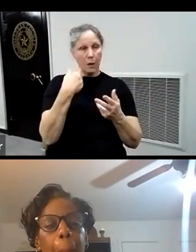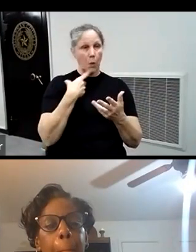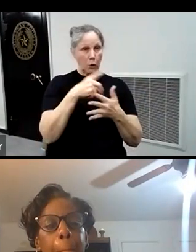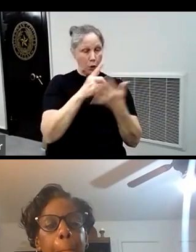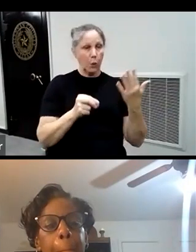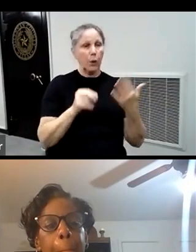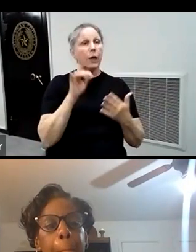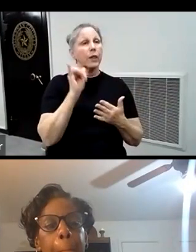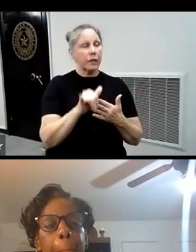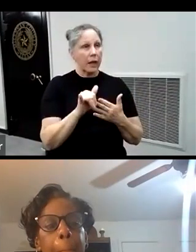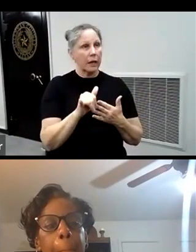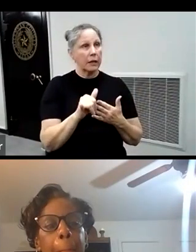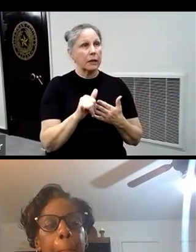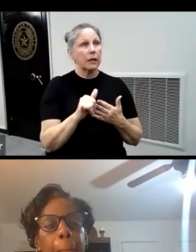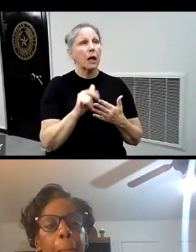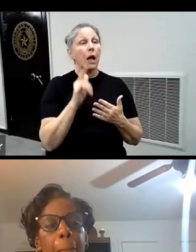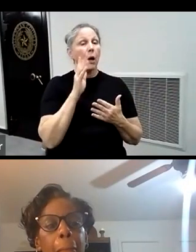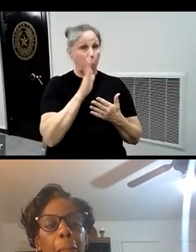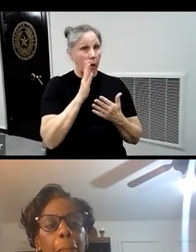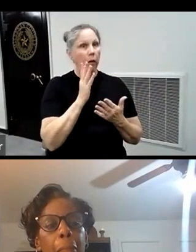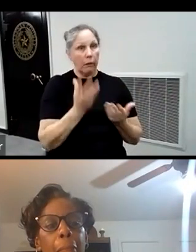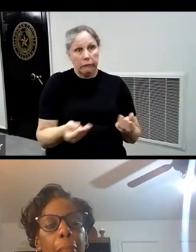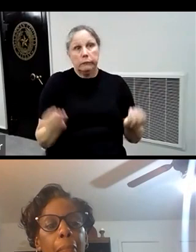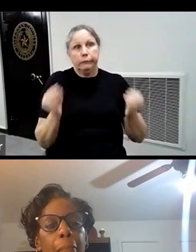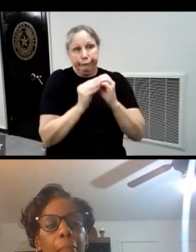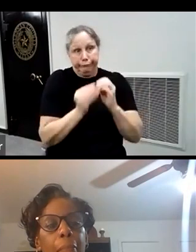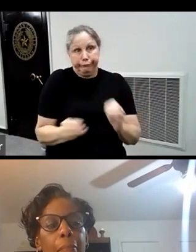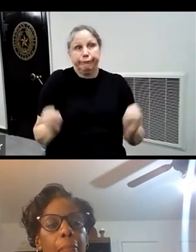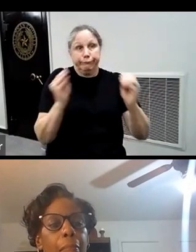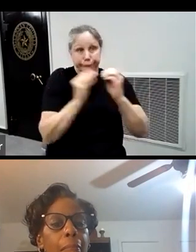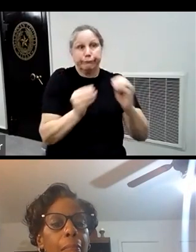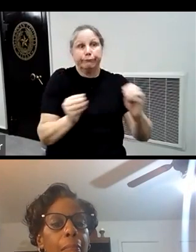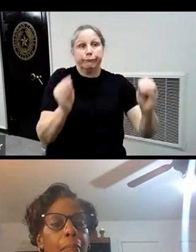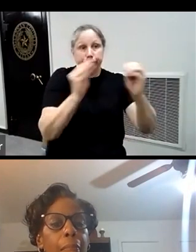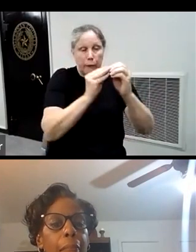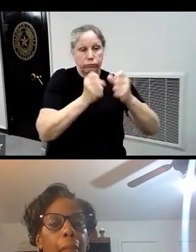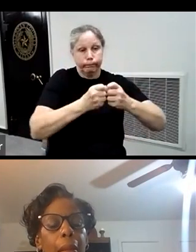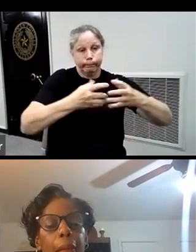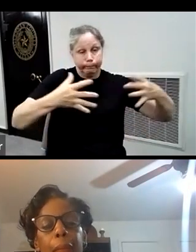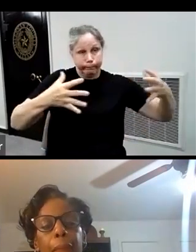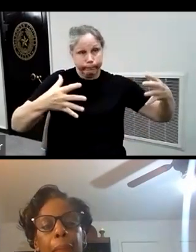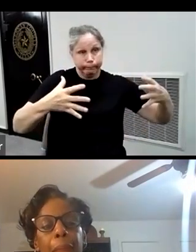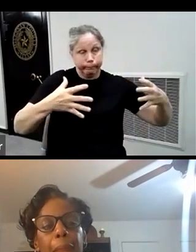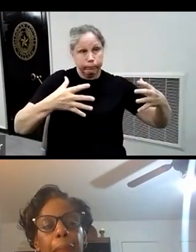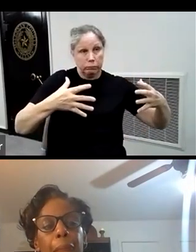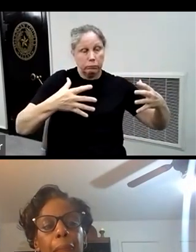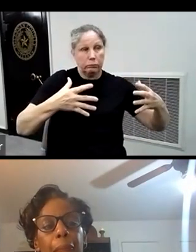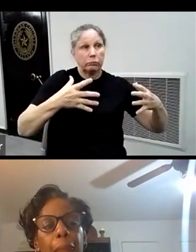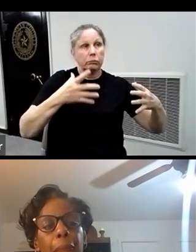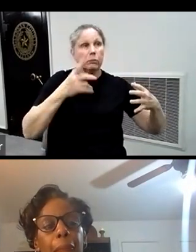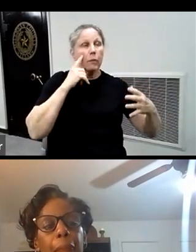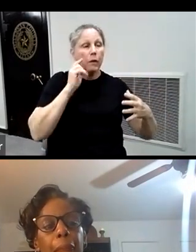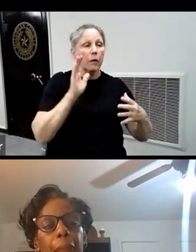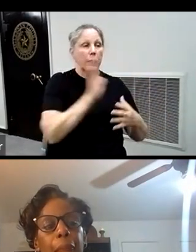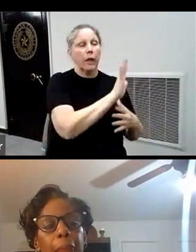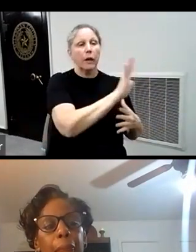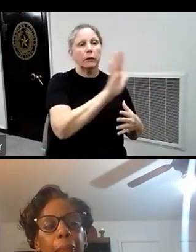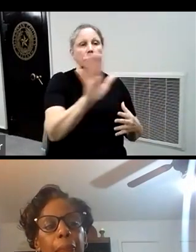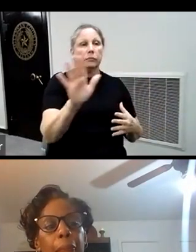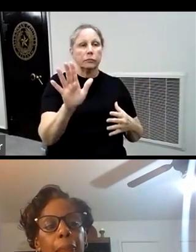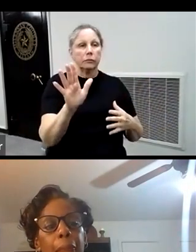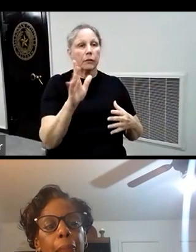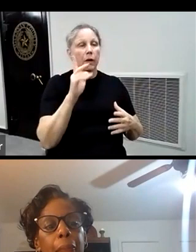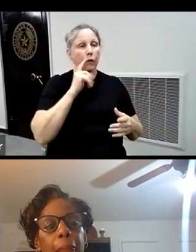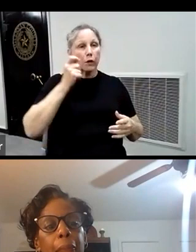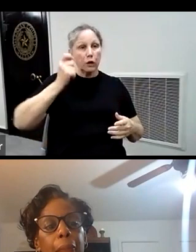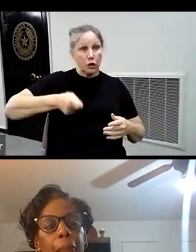This will be expanded to a certain extent, probably modified for their purpose for the